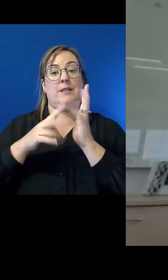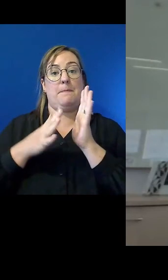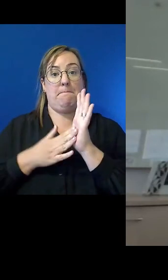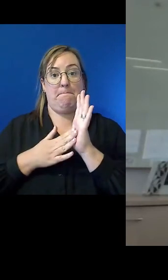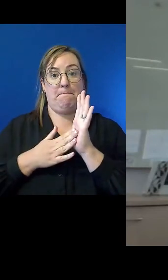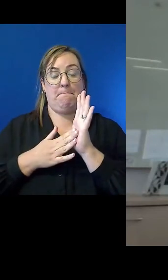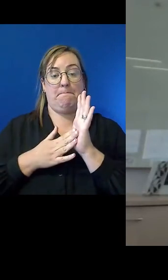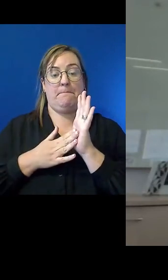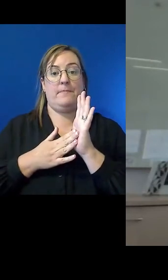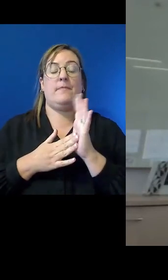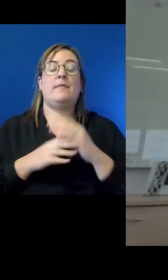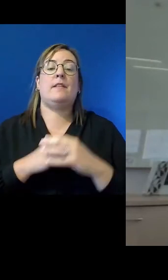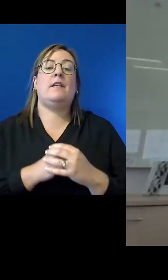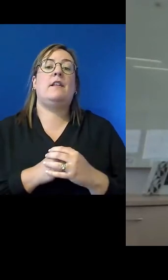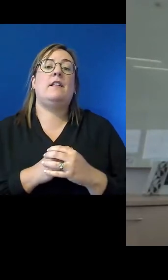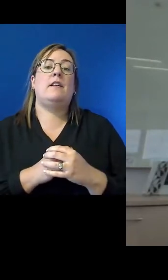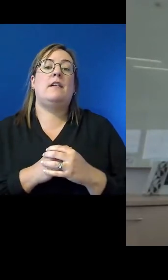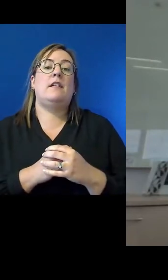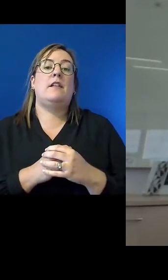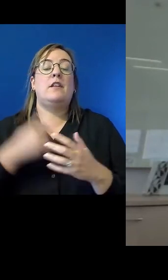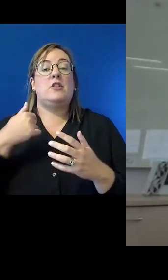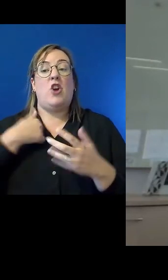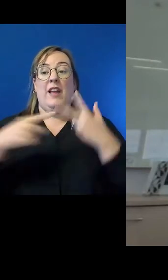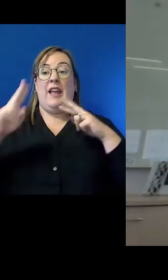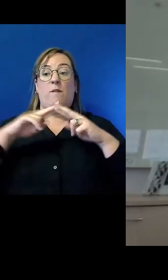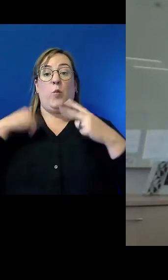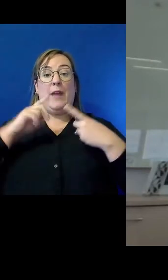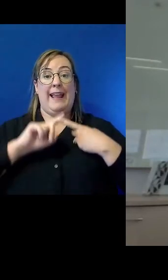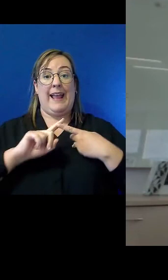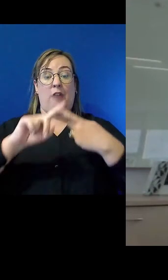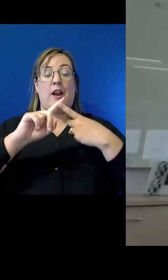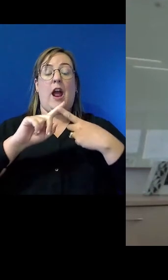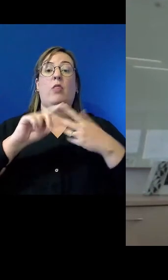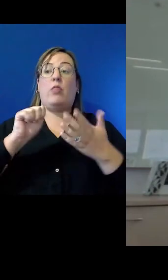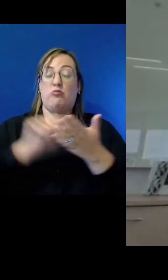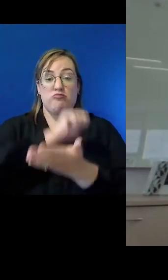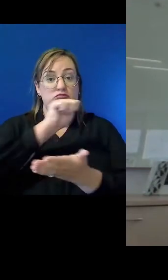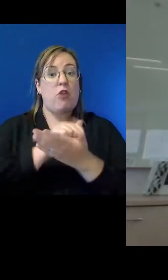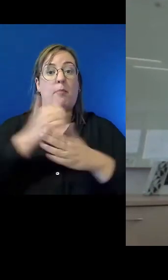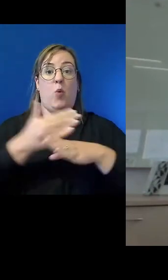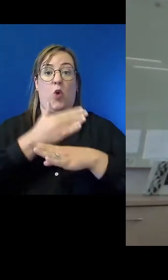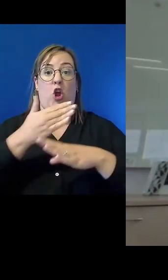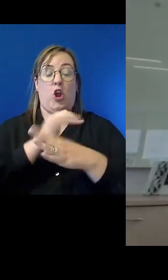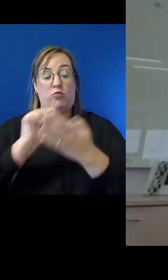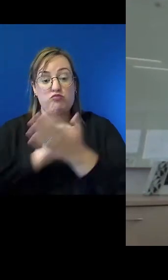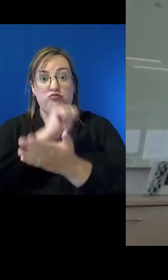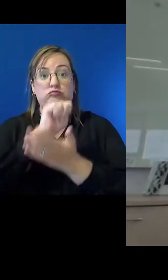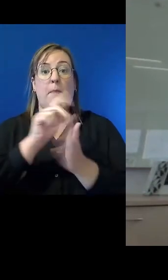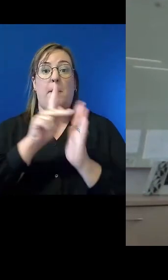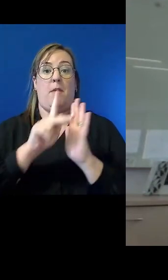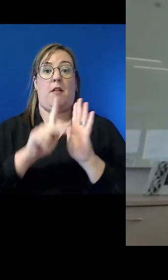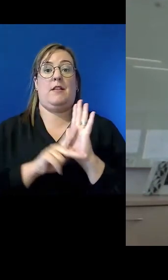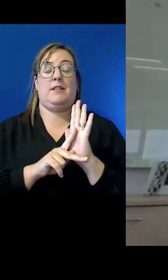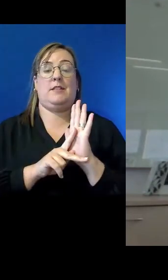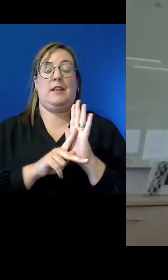think, again, by actually carrying out the practice, putting in proper practices and policy and consistency of standards